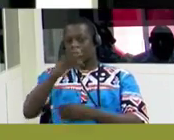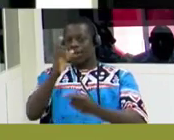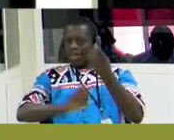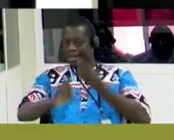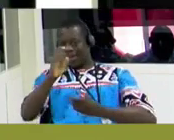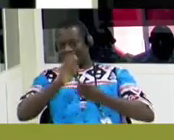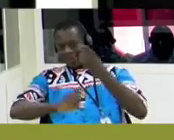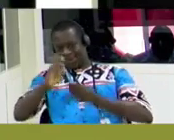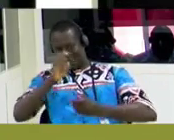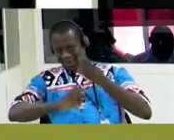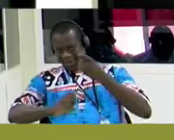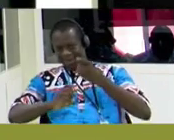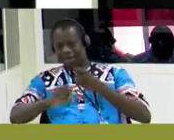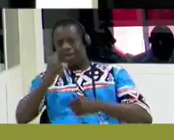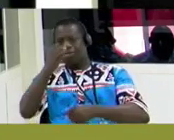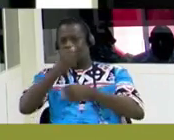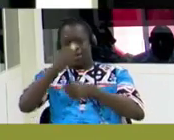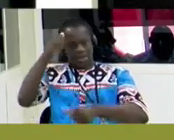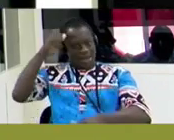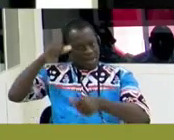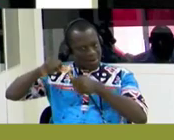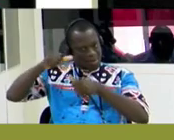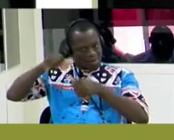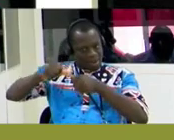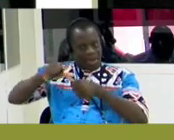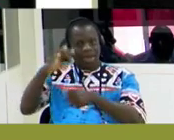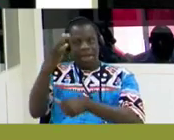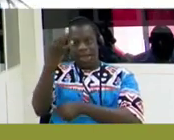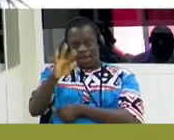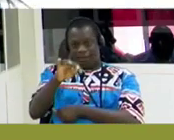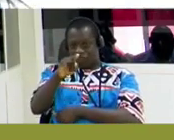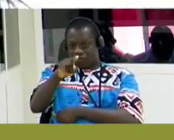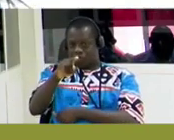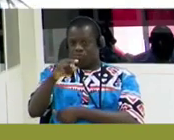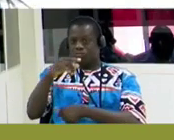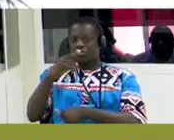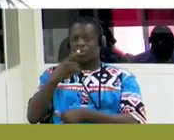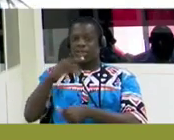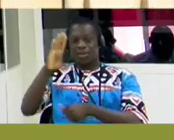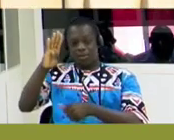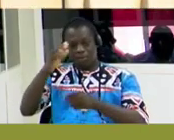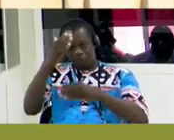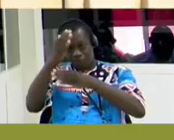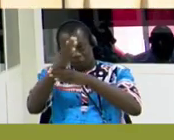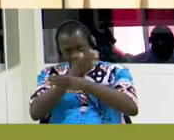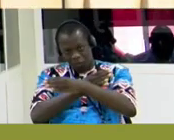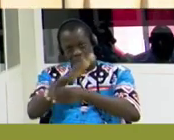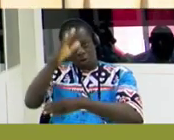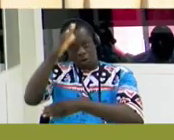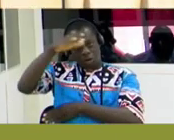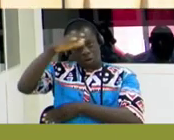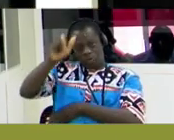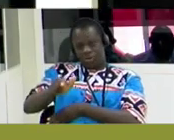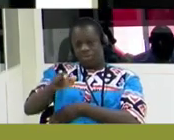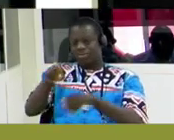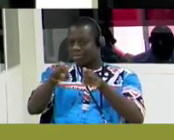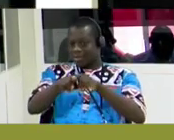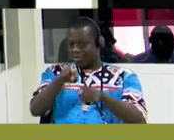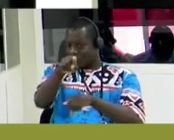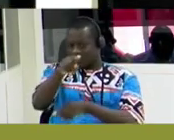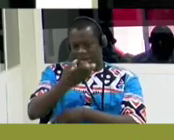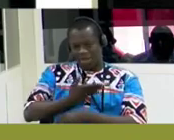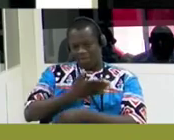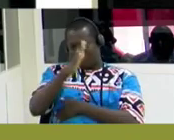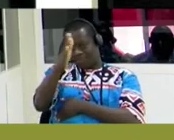you that even as you testify before the commission, you still have a right not to incriminate